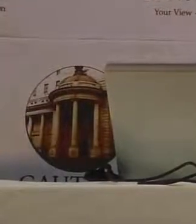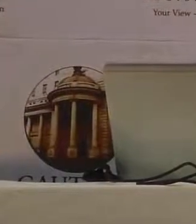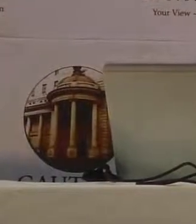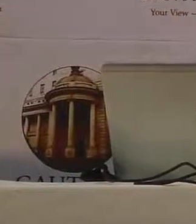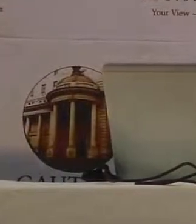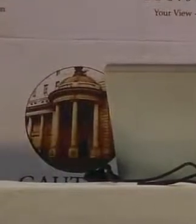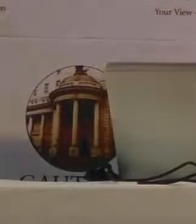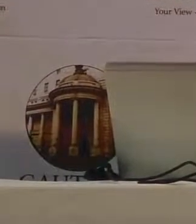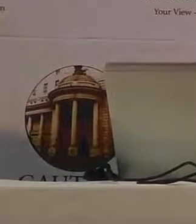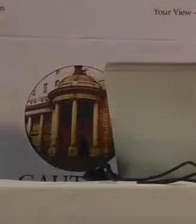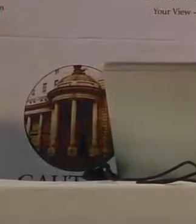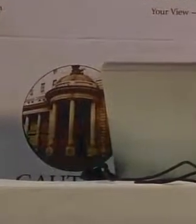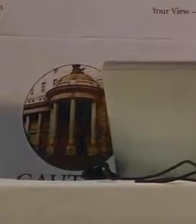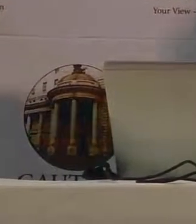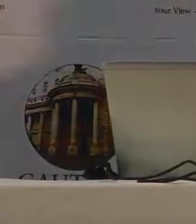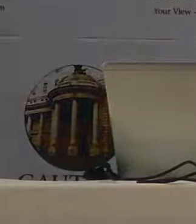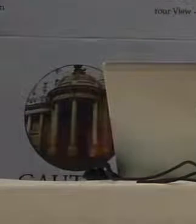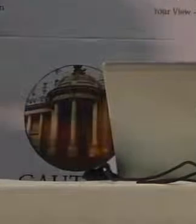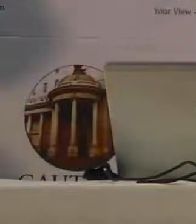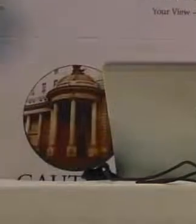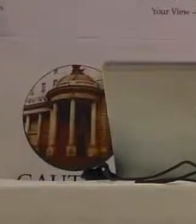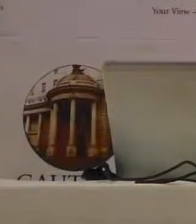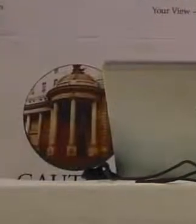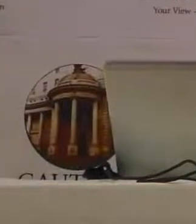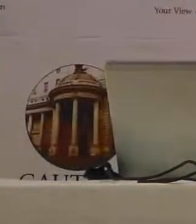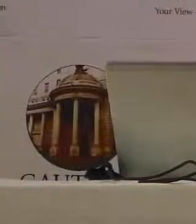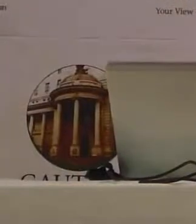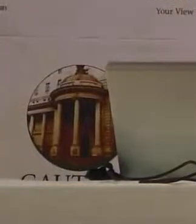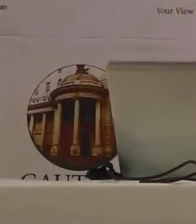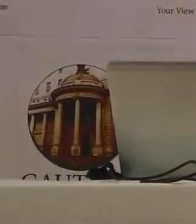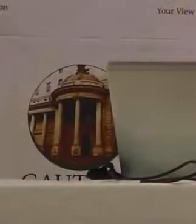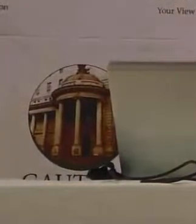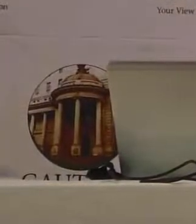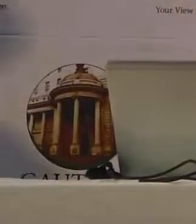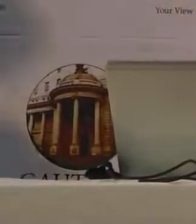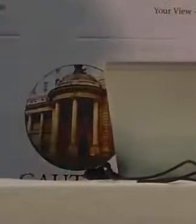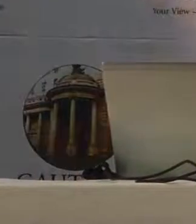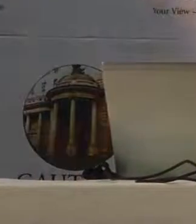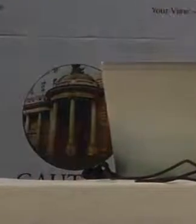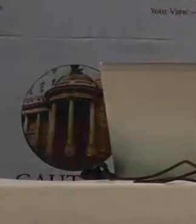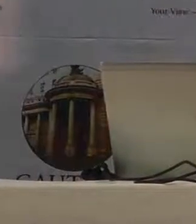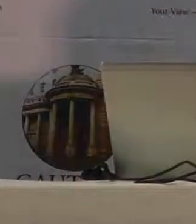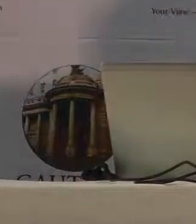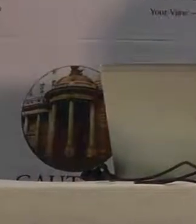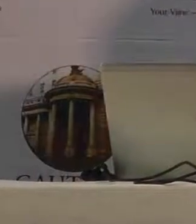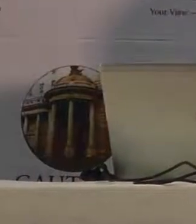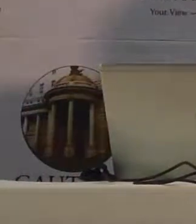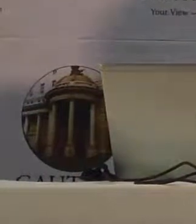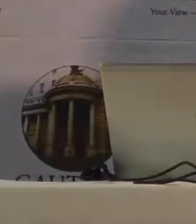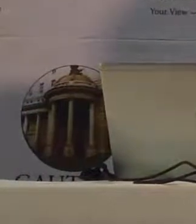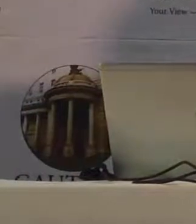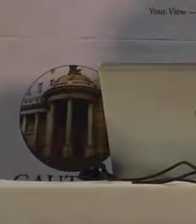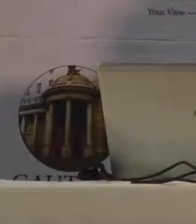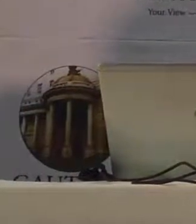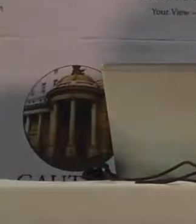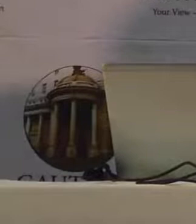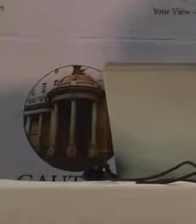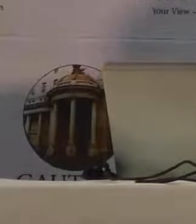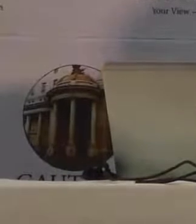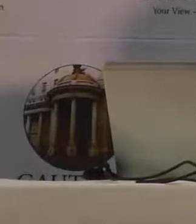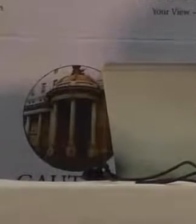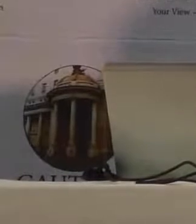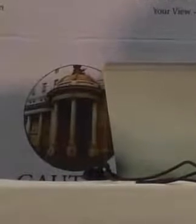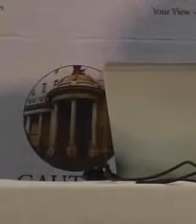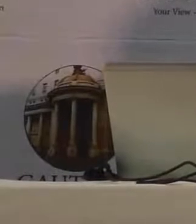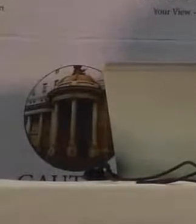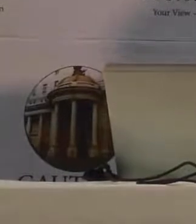in the office of the MEC to see if there's a way we can find a gap for members to be able to interact with